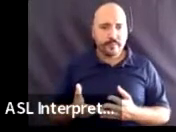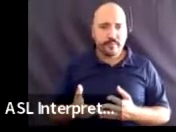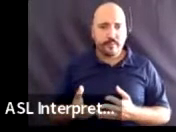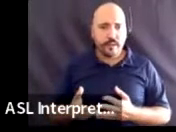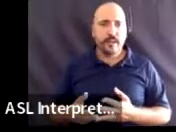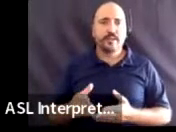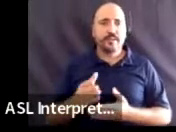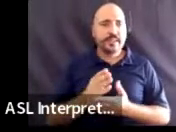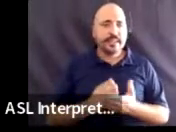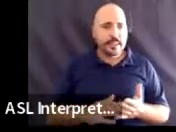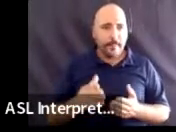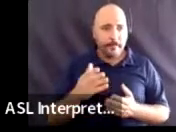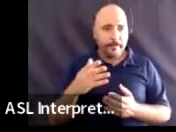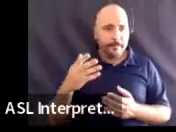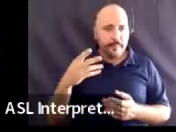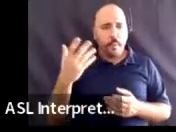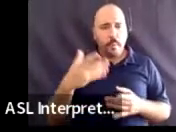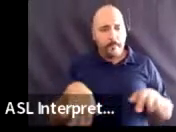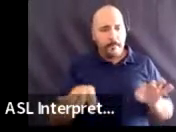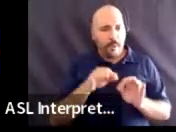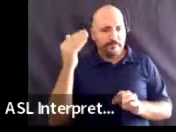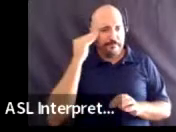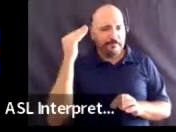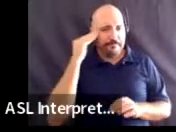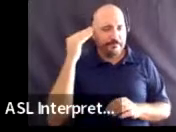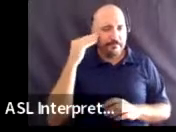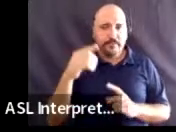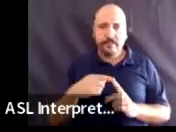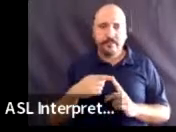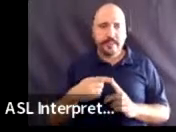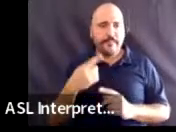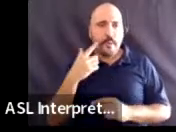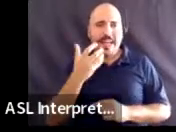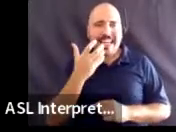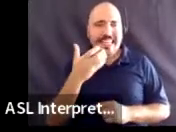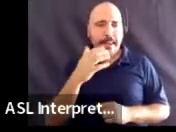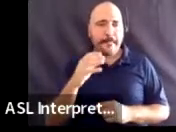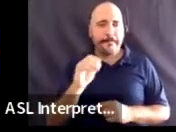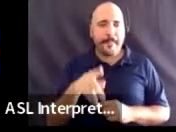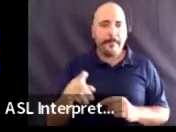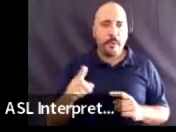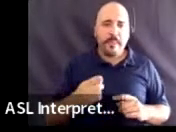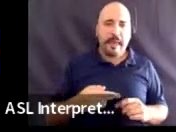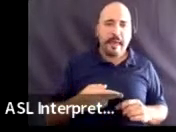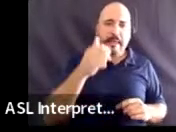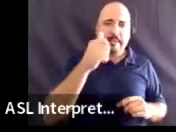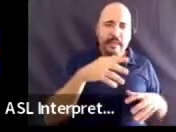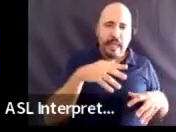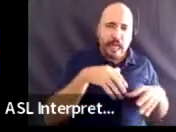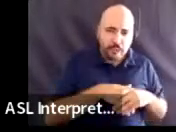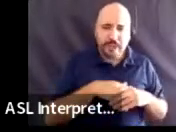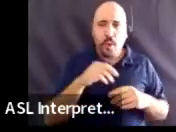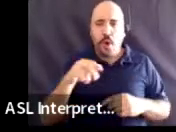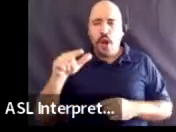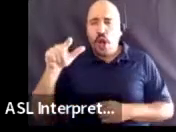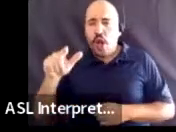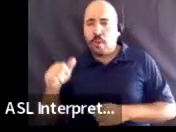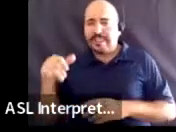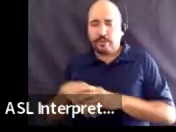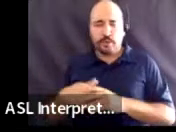What are the takeaways, right? So as an example for heat maps, where are the highest concentrations or the lowest concentrations,